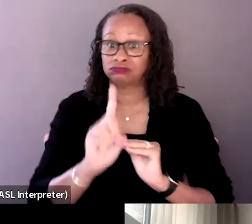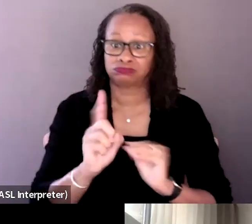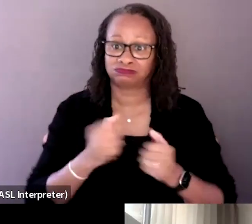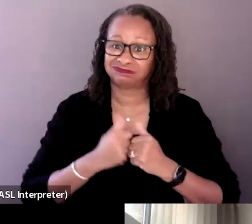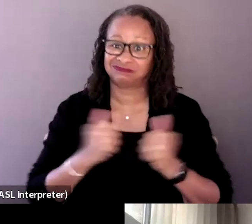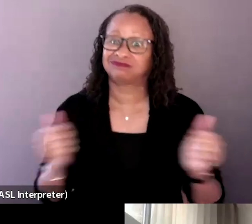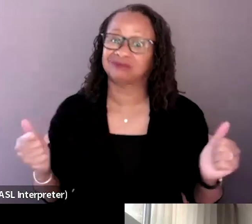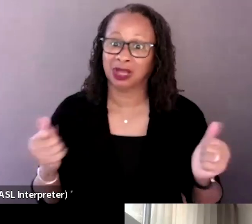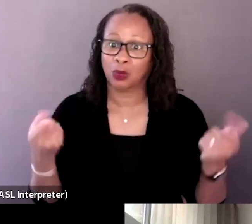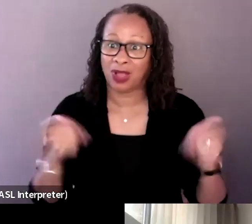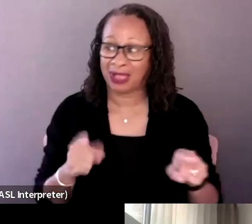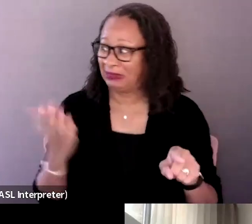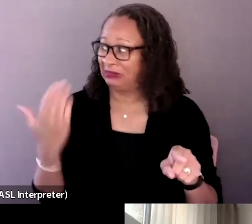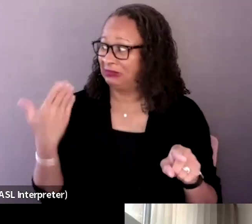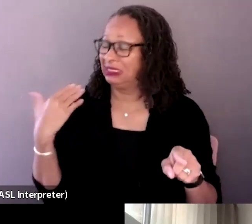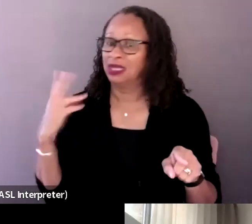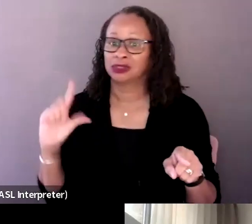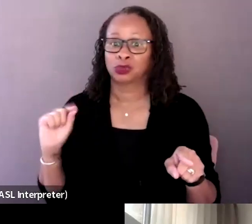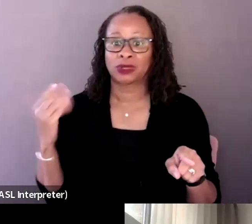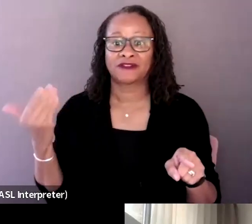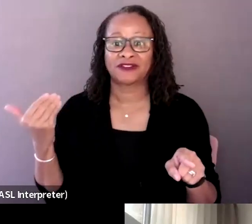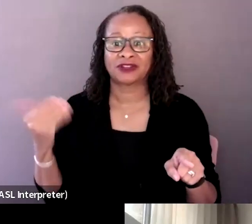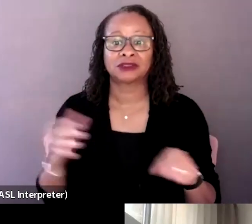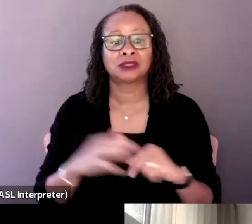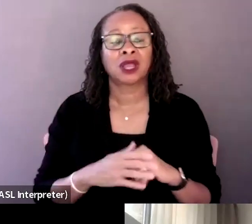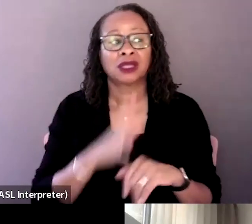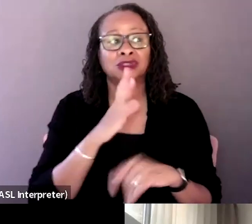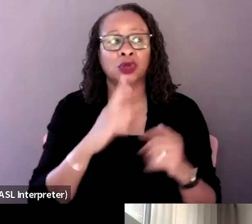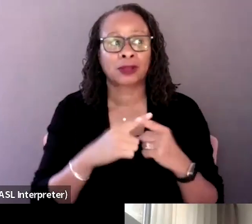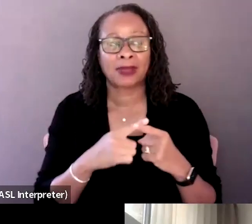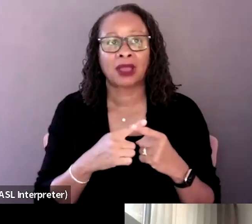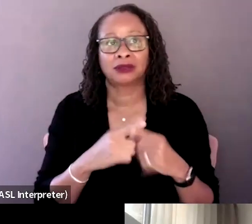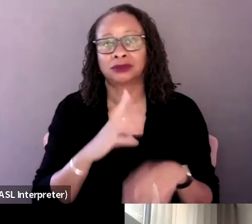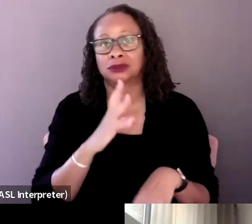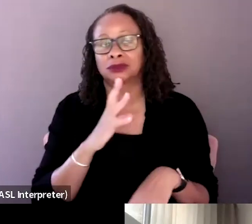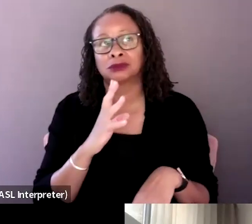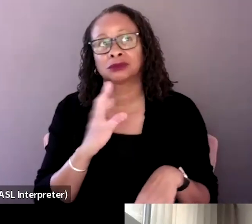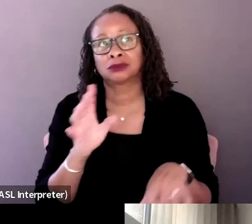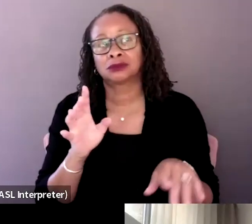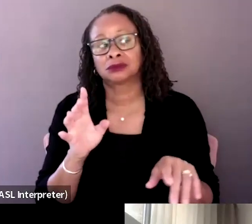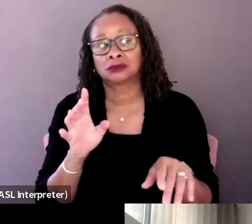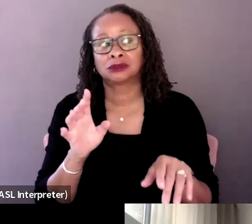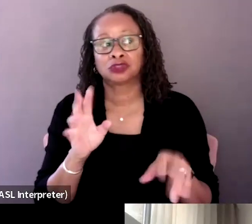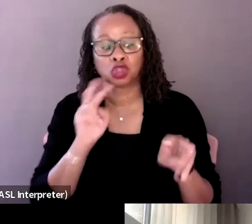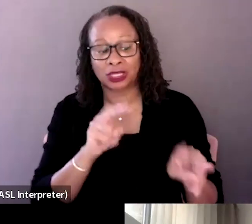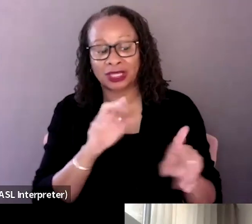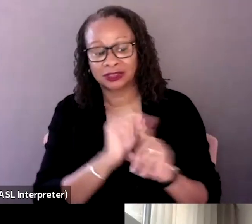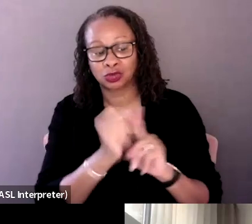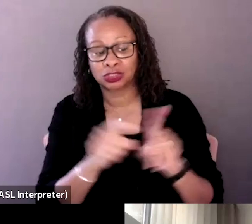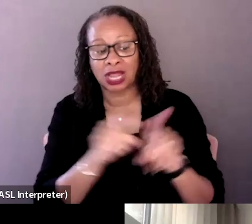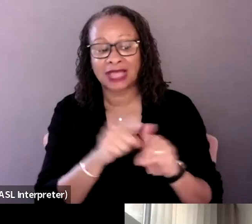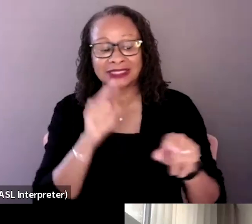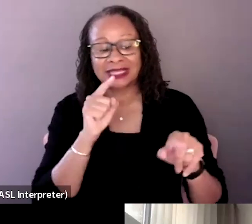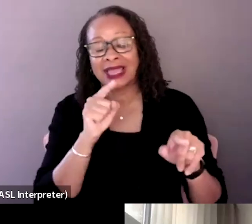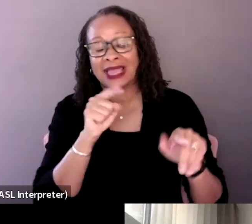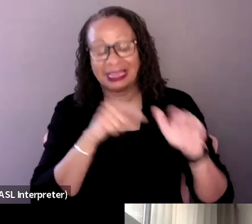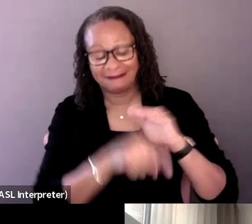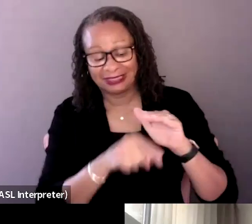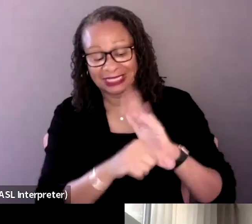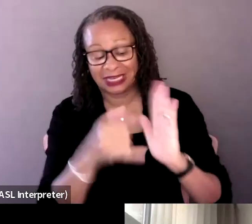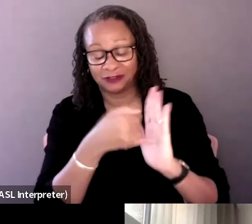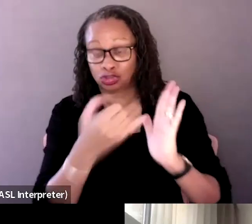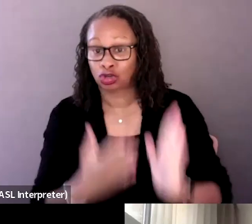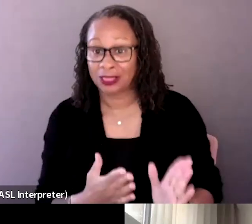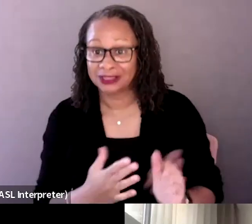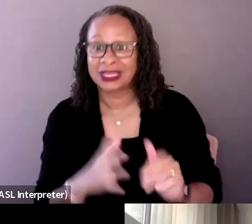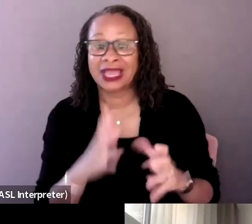about sort of treating this as an investigator, as a journalist, and taking on that identity as a way